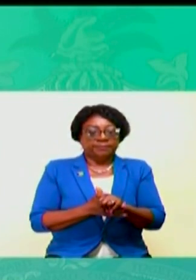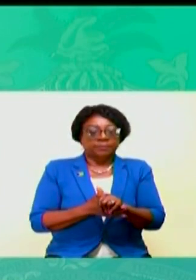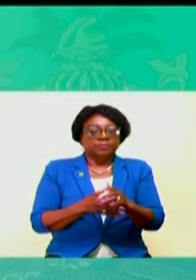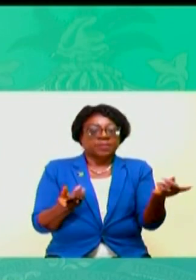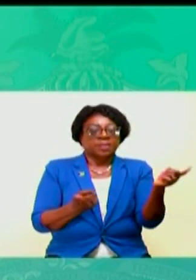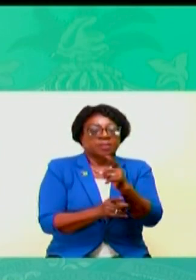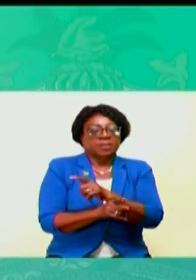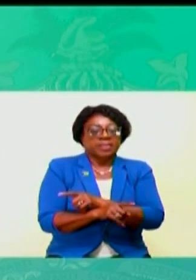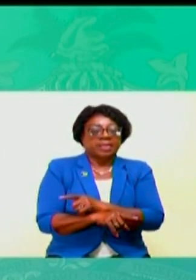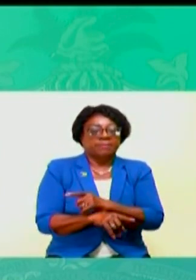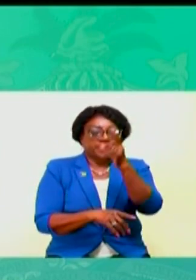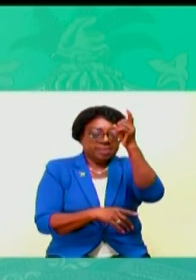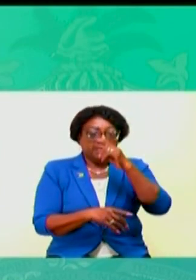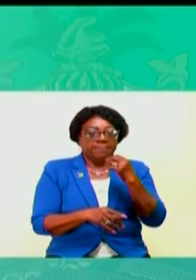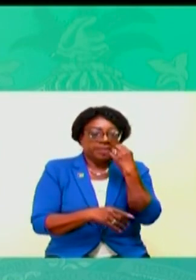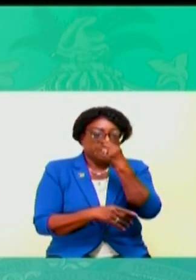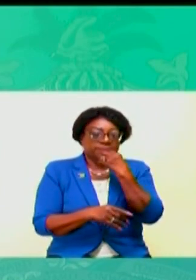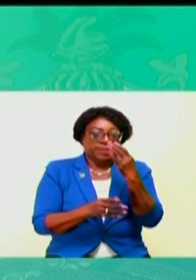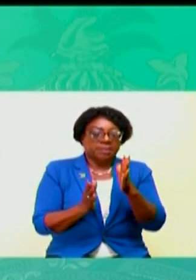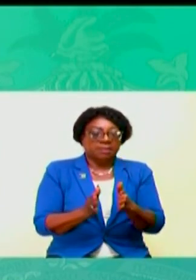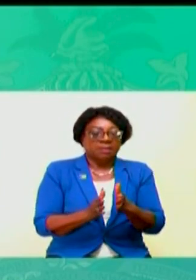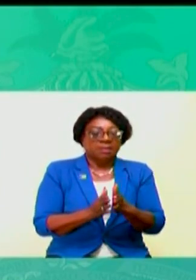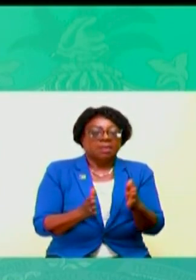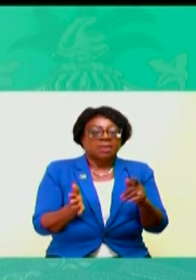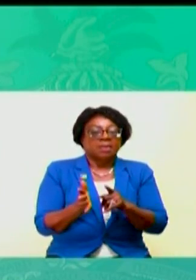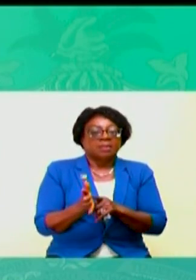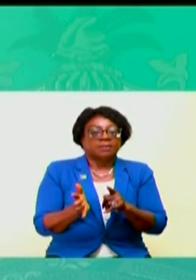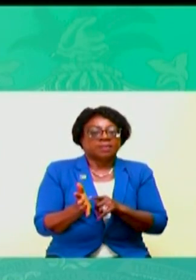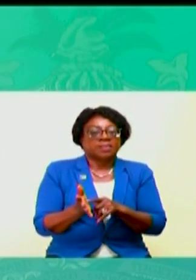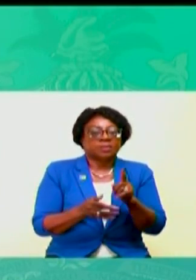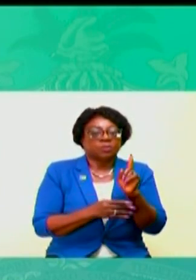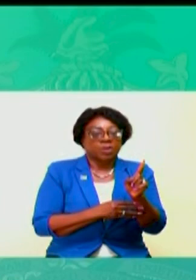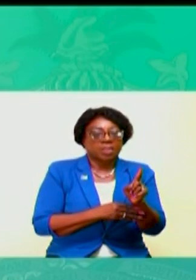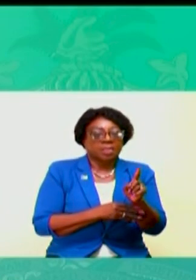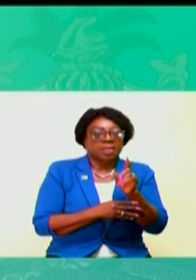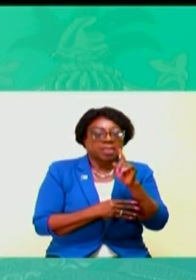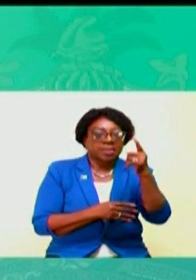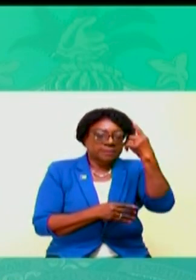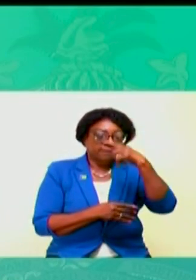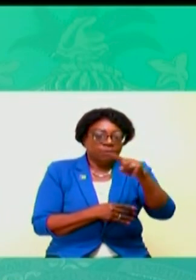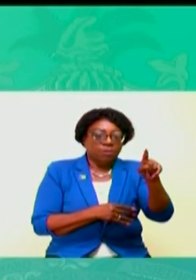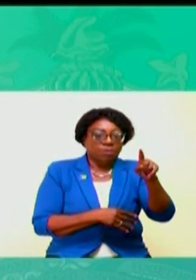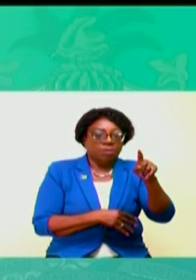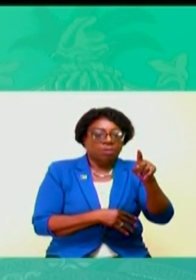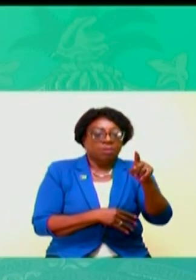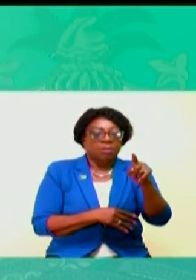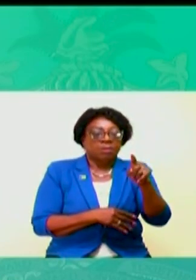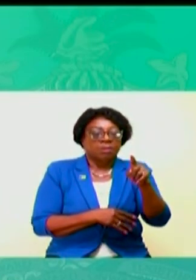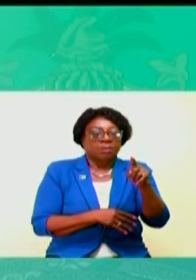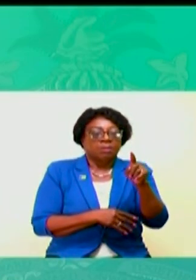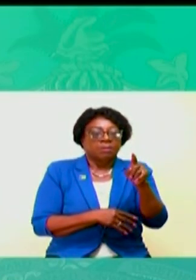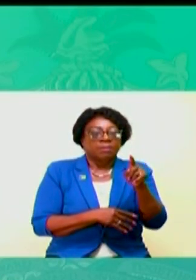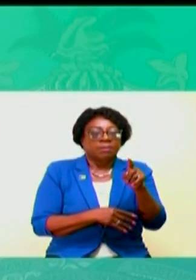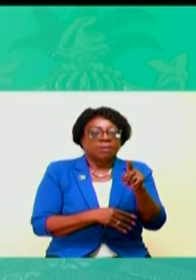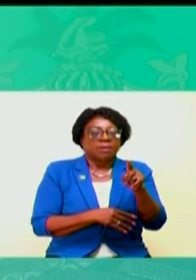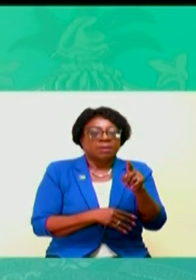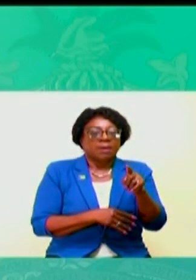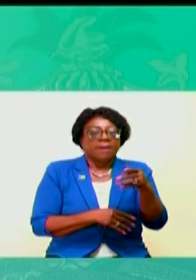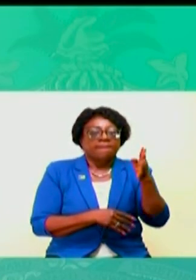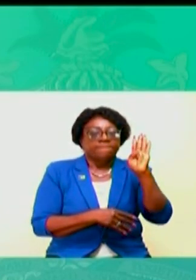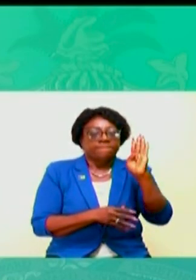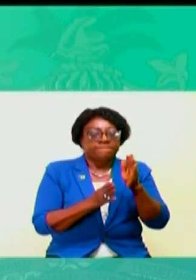Today, Mr. Deputy Speaker, this one is for my book, Big Bad